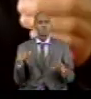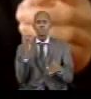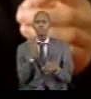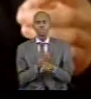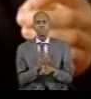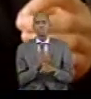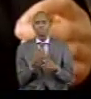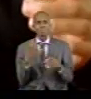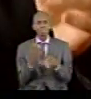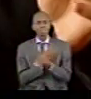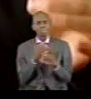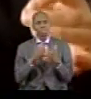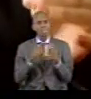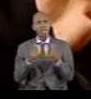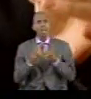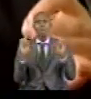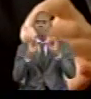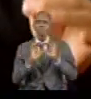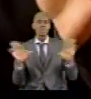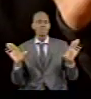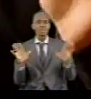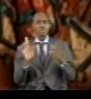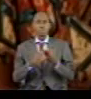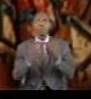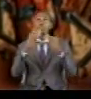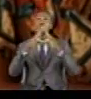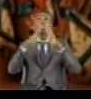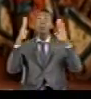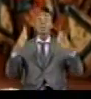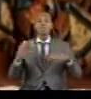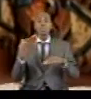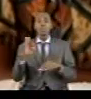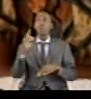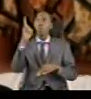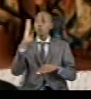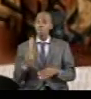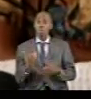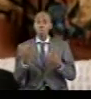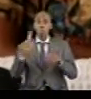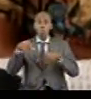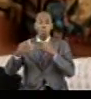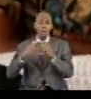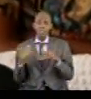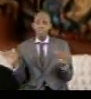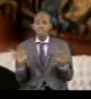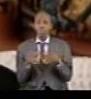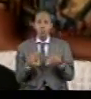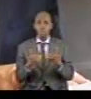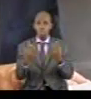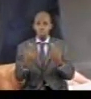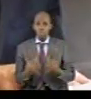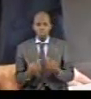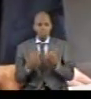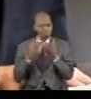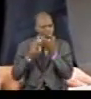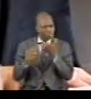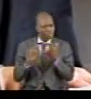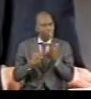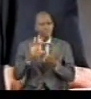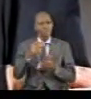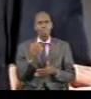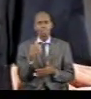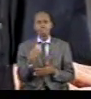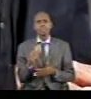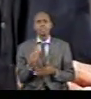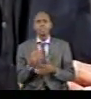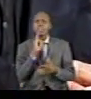granted. Come into the house of God. Go back the same way you came. Check your life. Is anything in